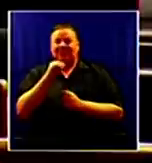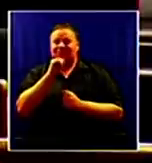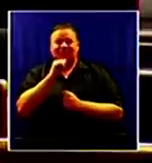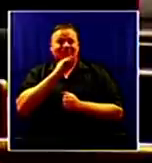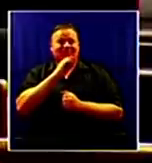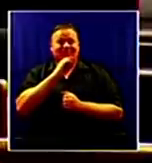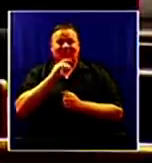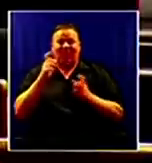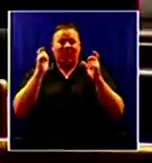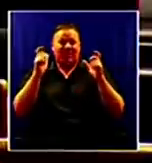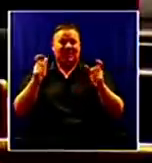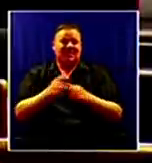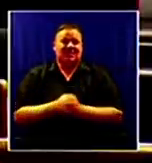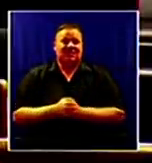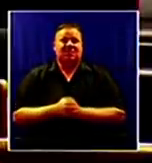In